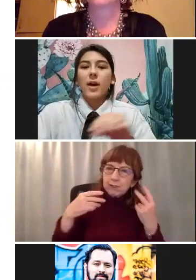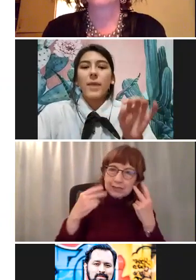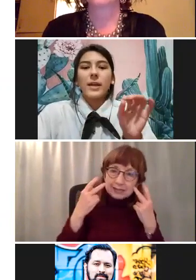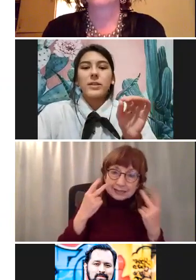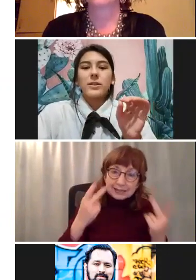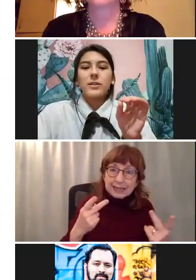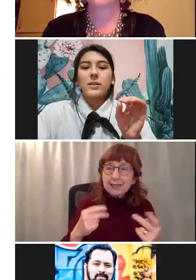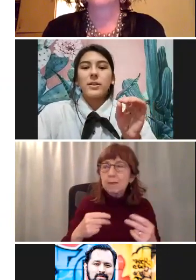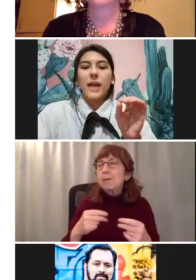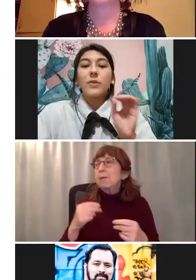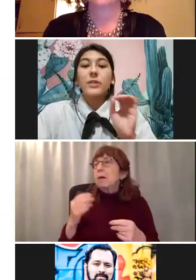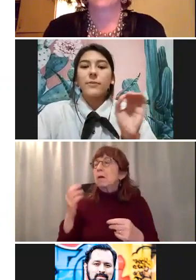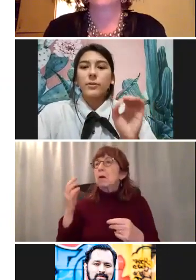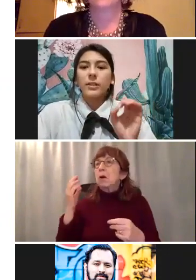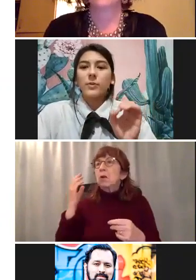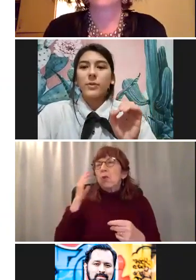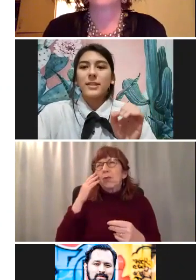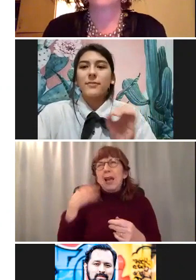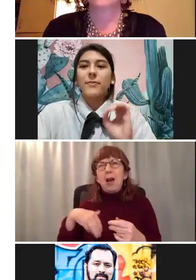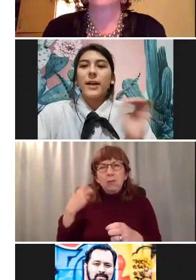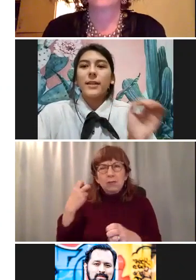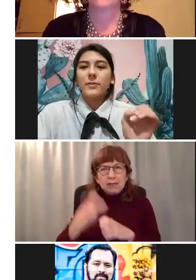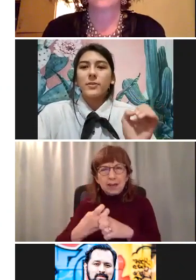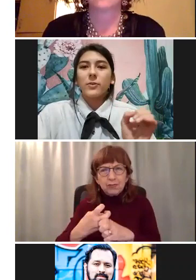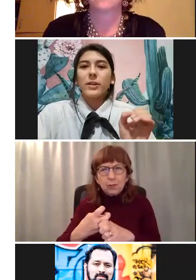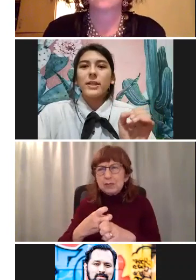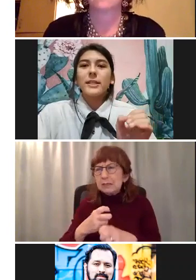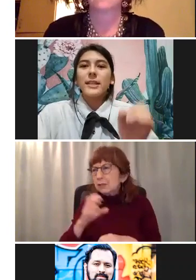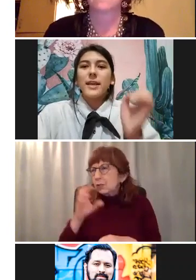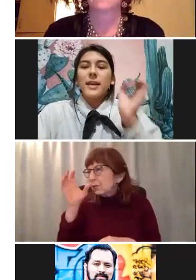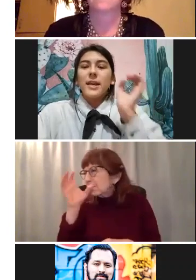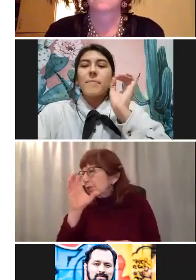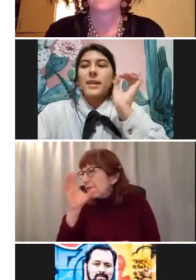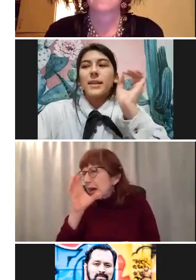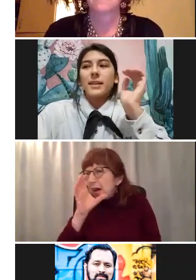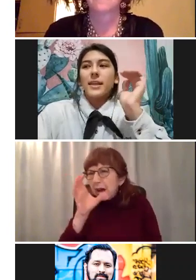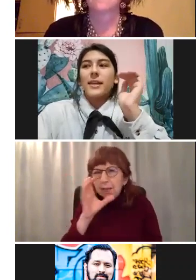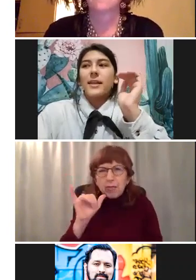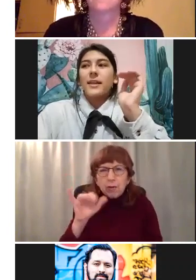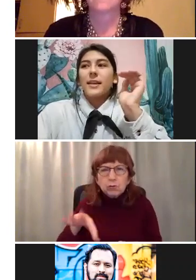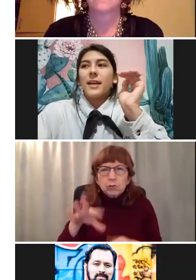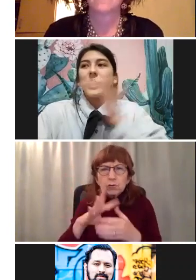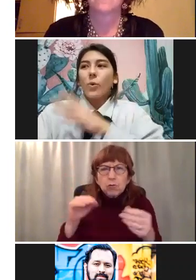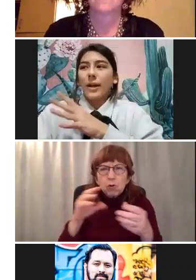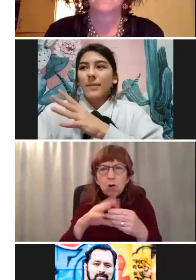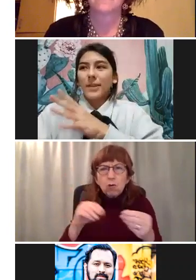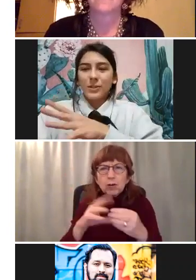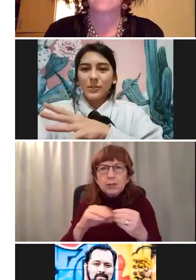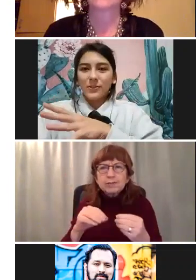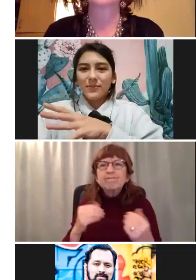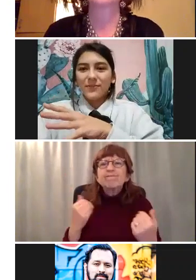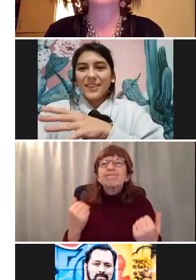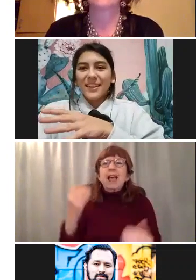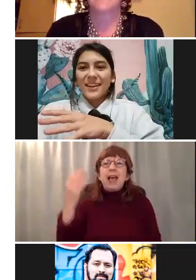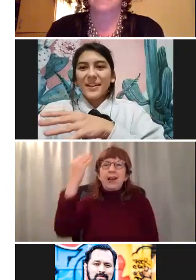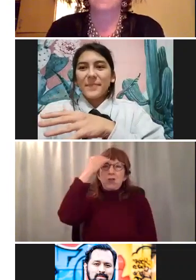knowing how difficult it was to find those stories. Immediately, I know what I'm gonna